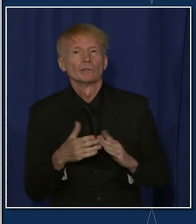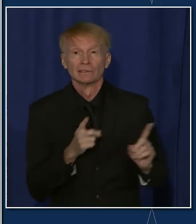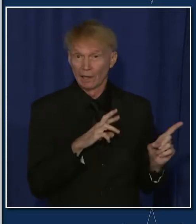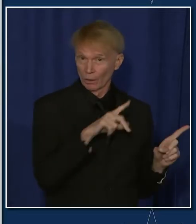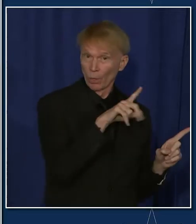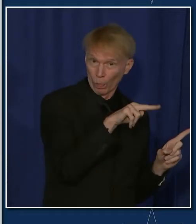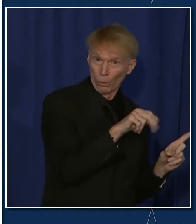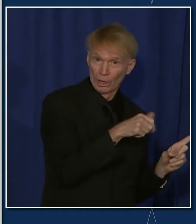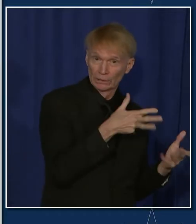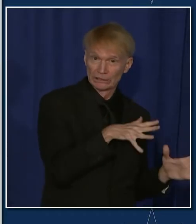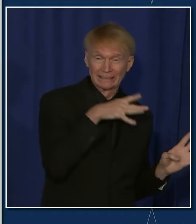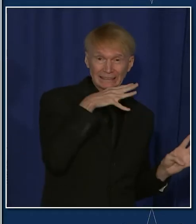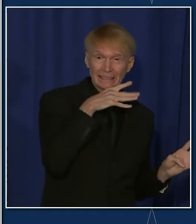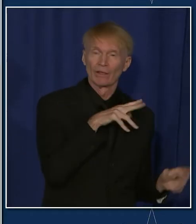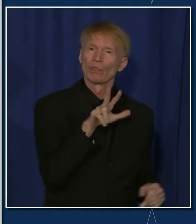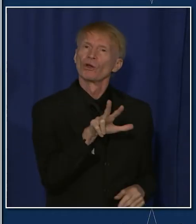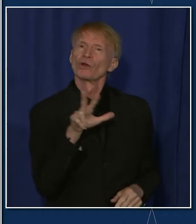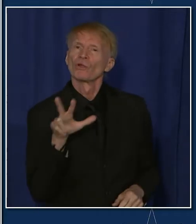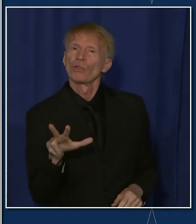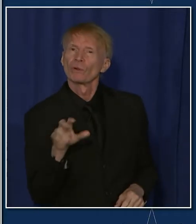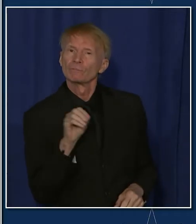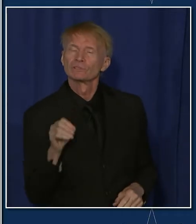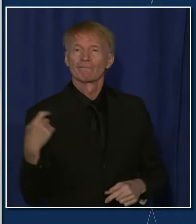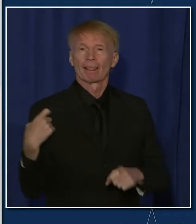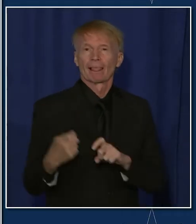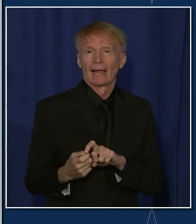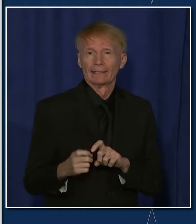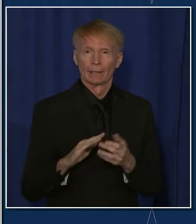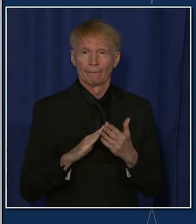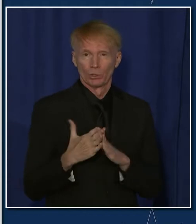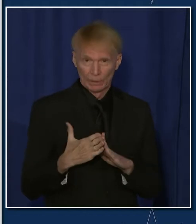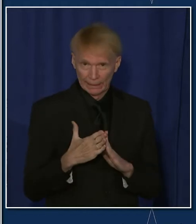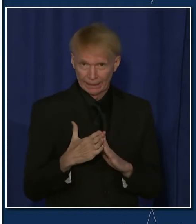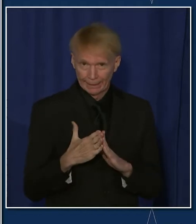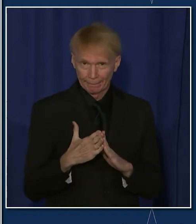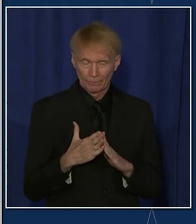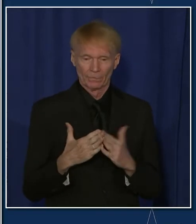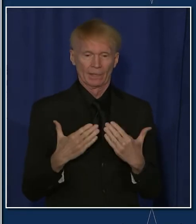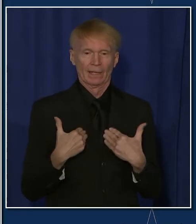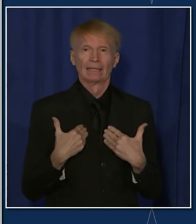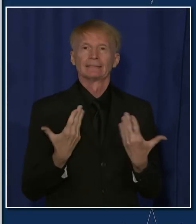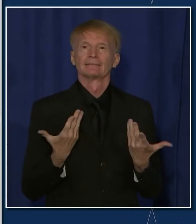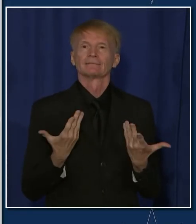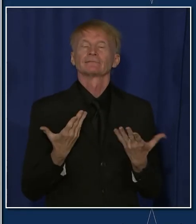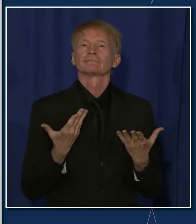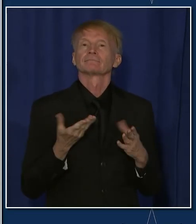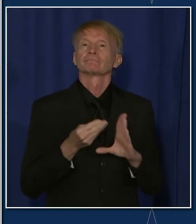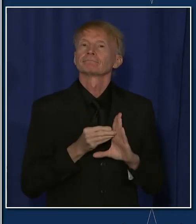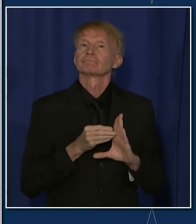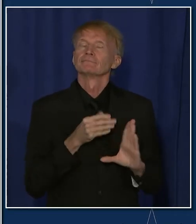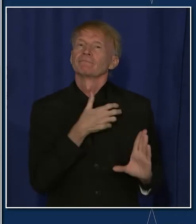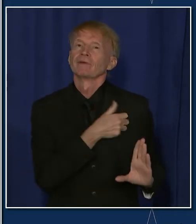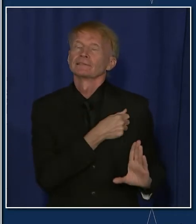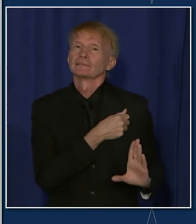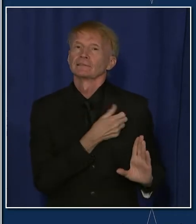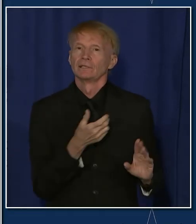said 33% of the Latin community have engaged in vaccinations, 30% of the white